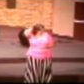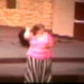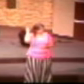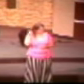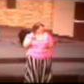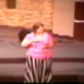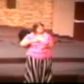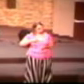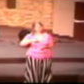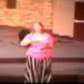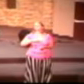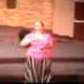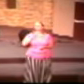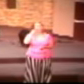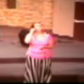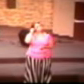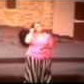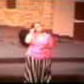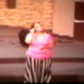Who's not going to let you die?